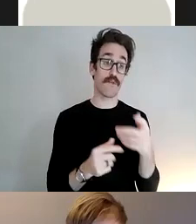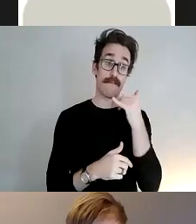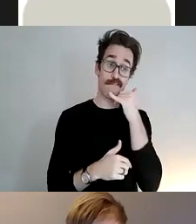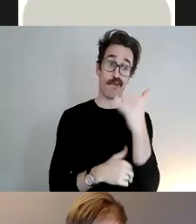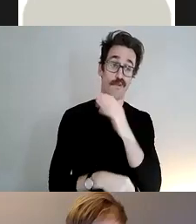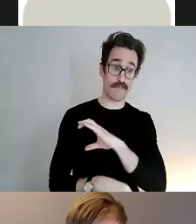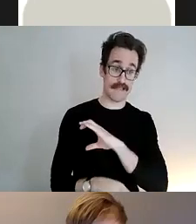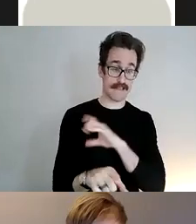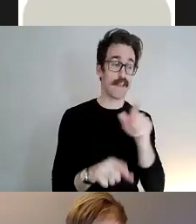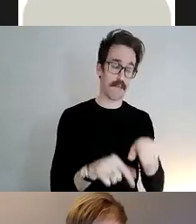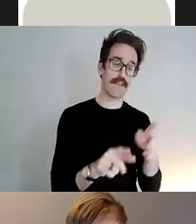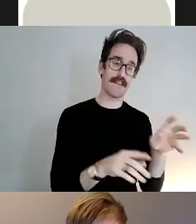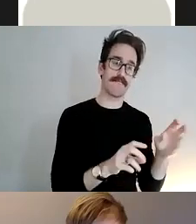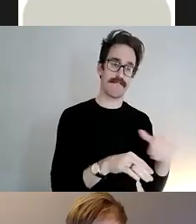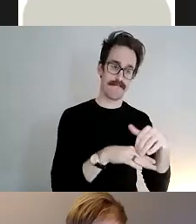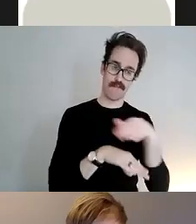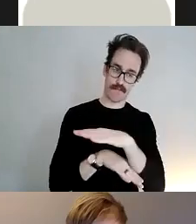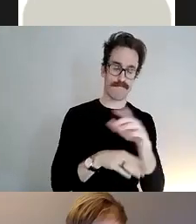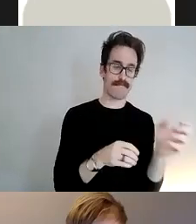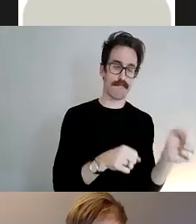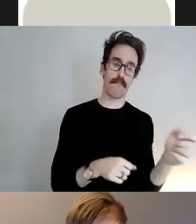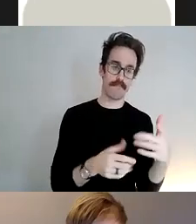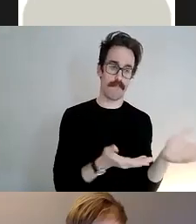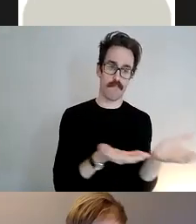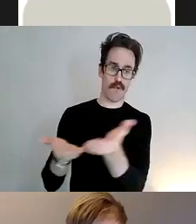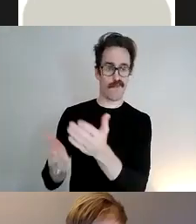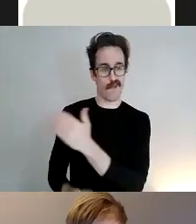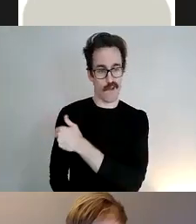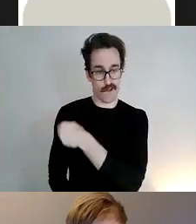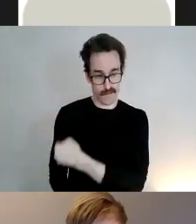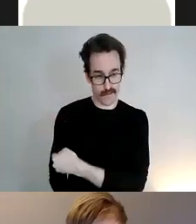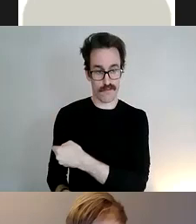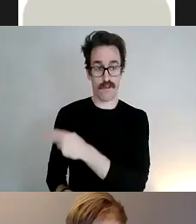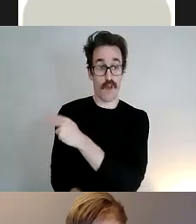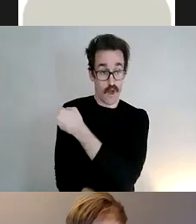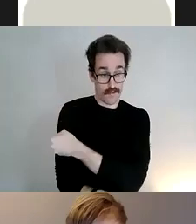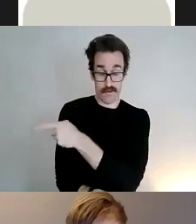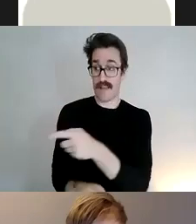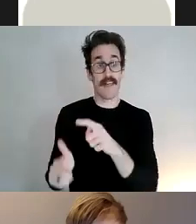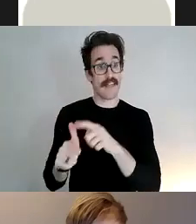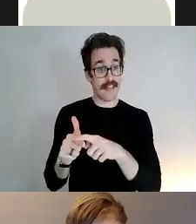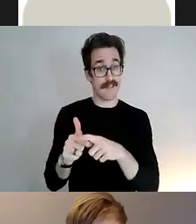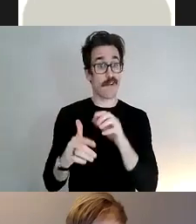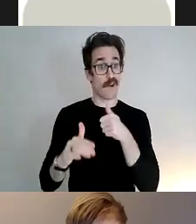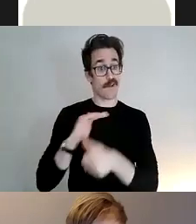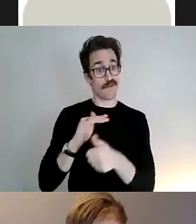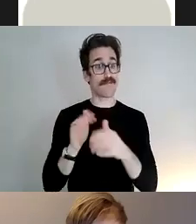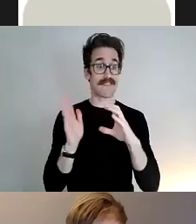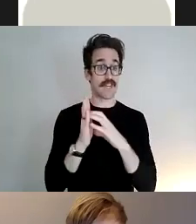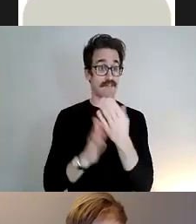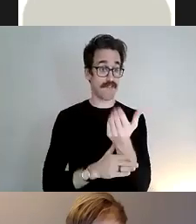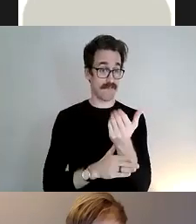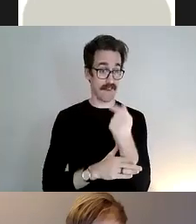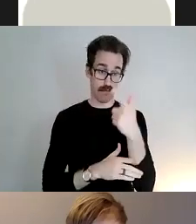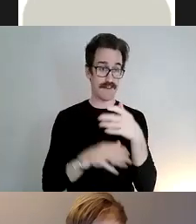taking the person to hospital. The hospital kept them and assessed him under the Section 15 of the Substitute Decisions Act,